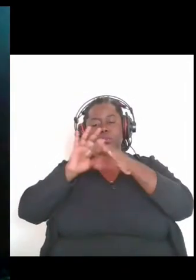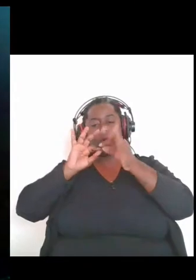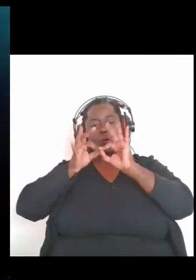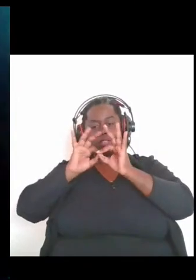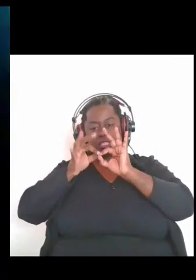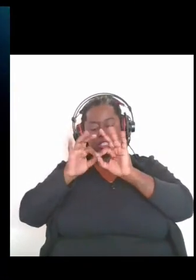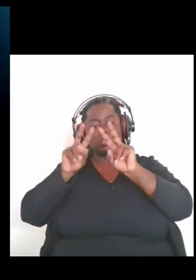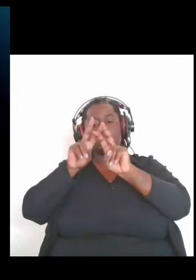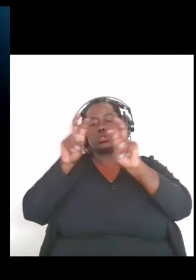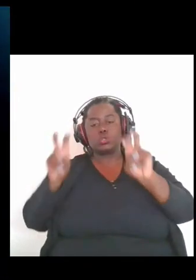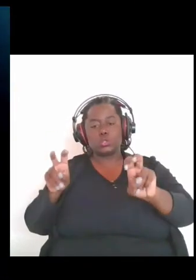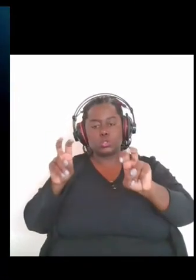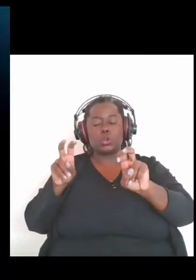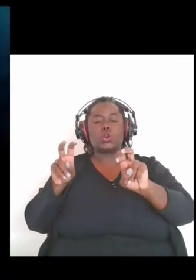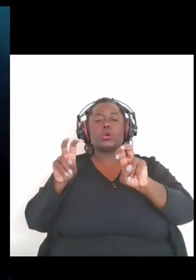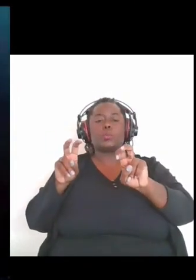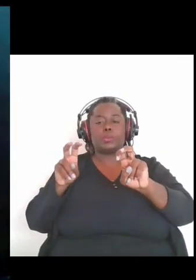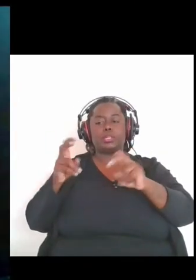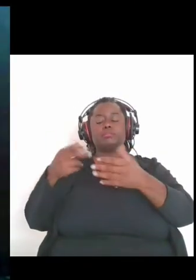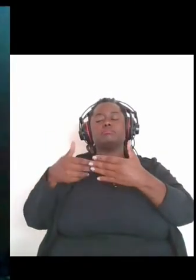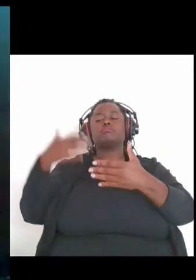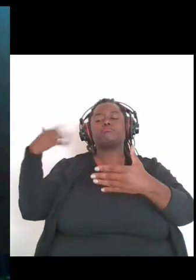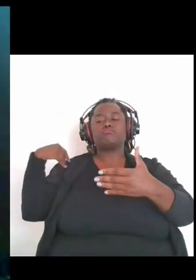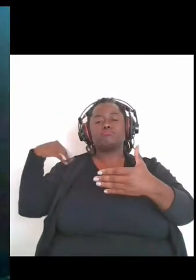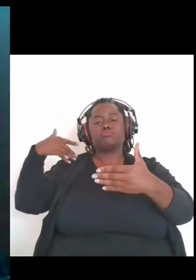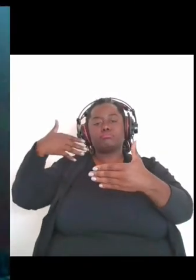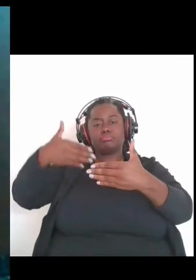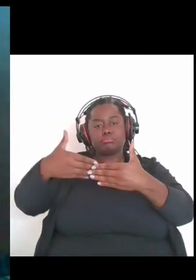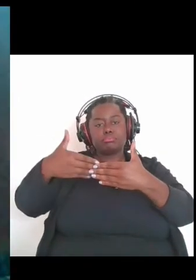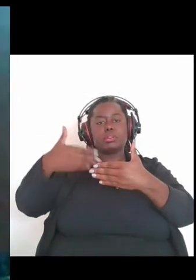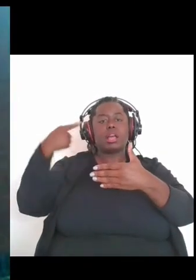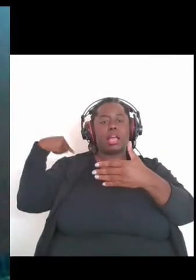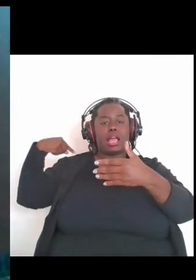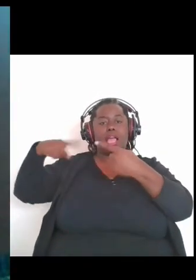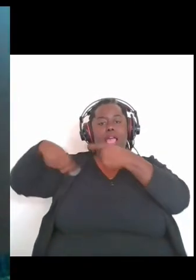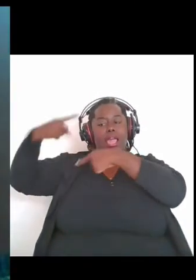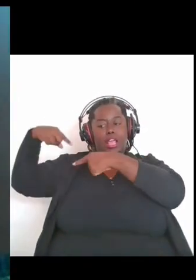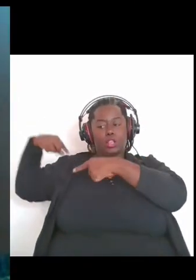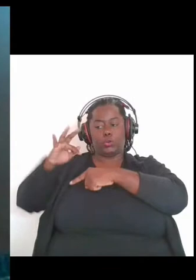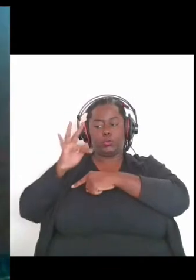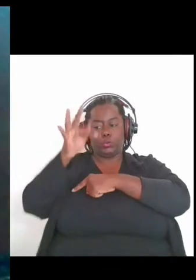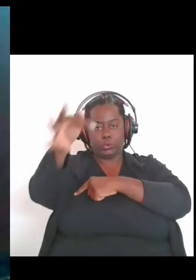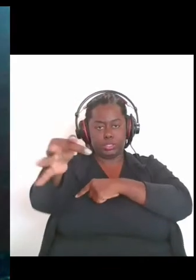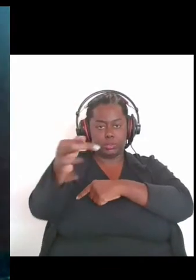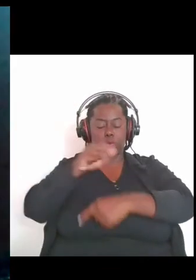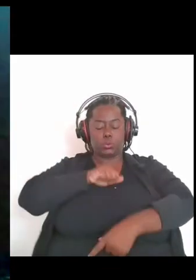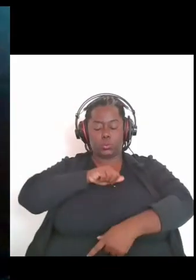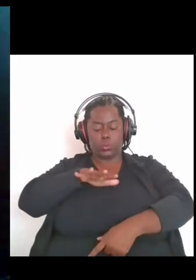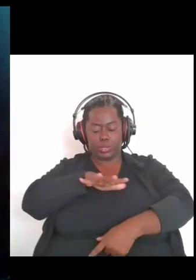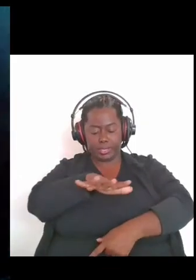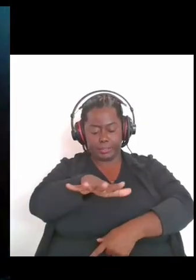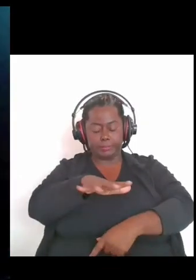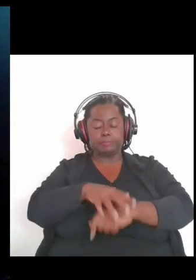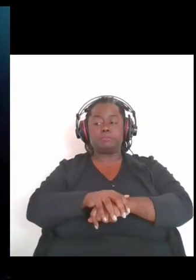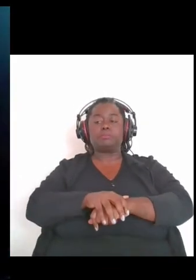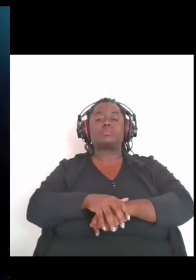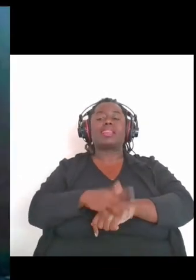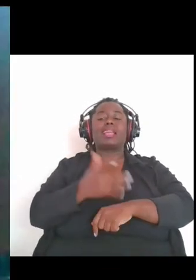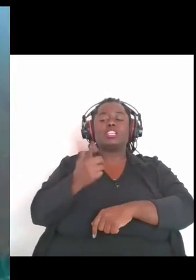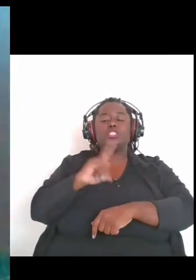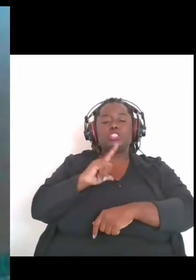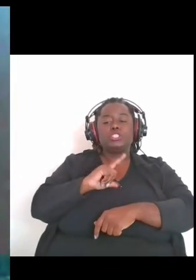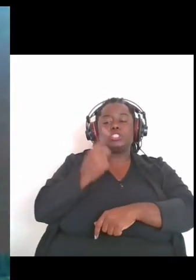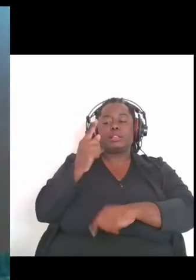workshop about queer retro futurism and one of the methodologies that we use in that